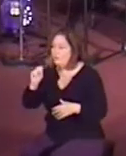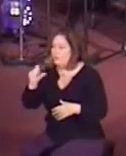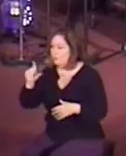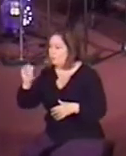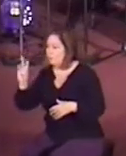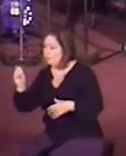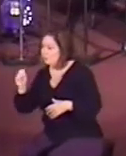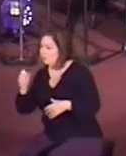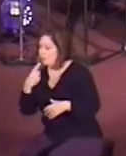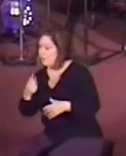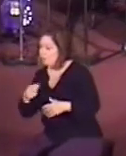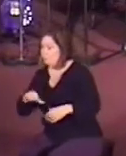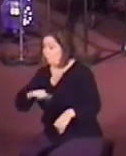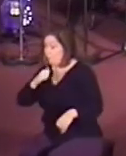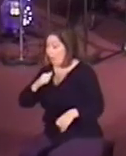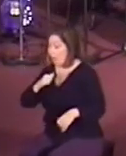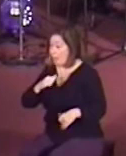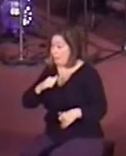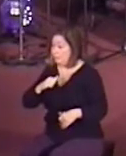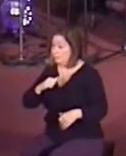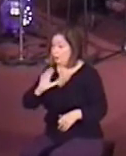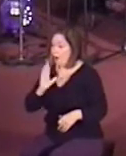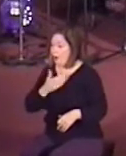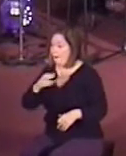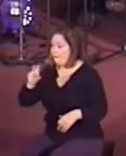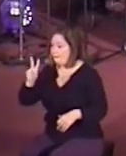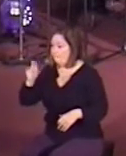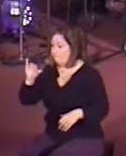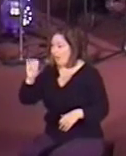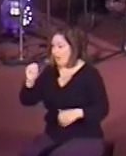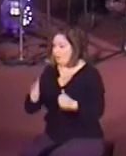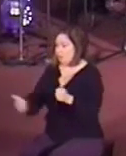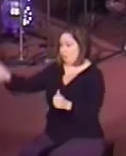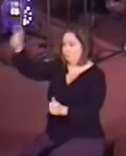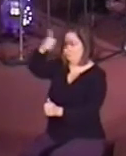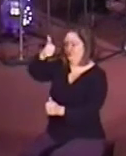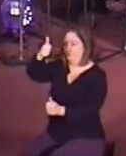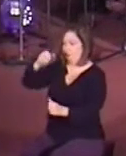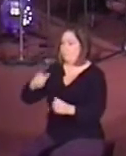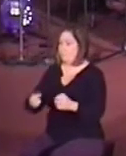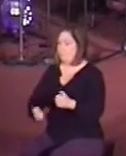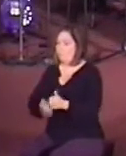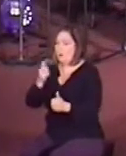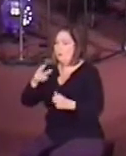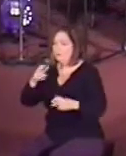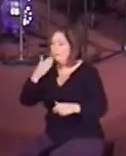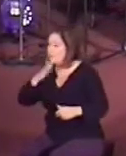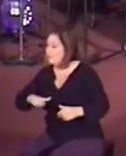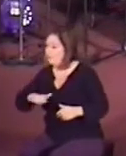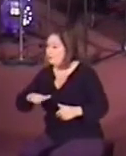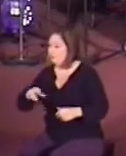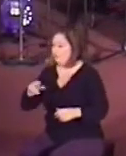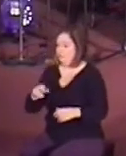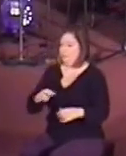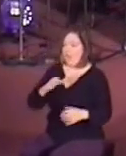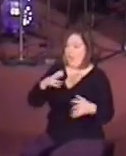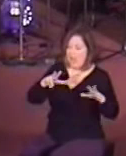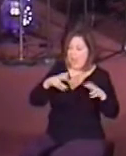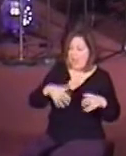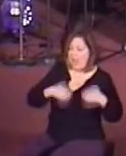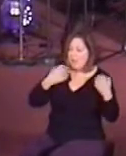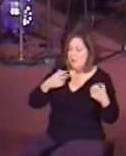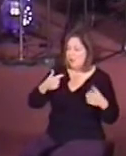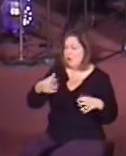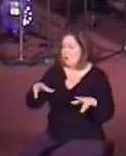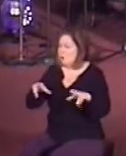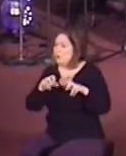pride. Pride is the essential vice. The utmost evil is pride. Unchastity, anger, greed, drunkenness,